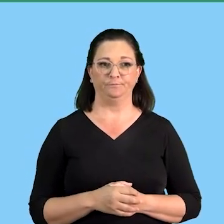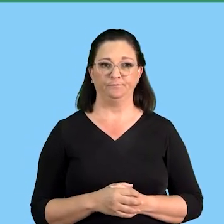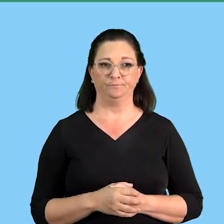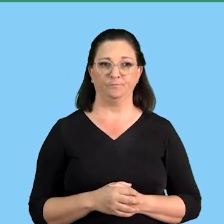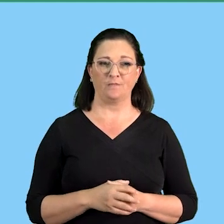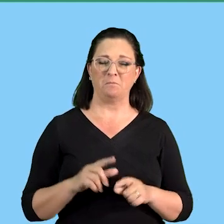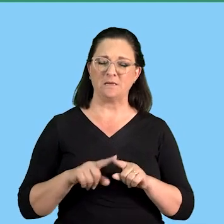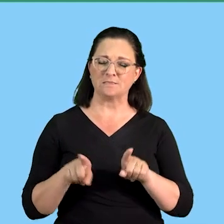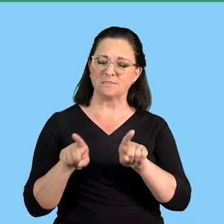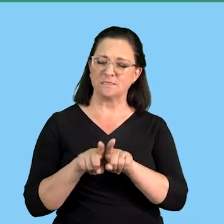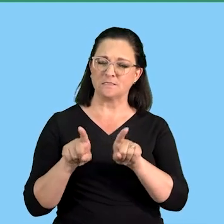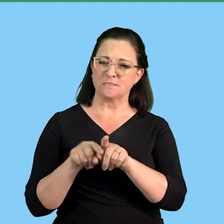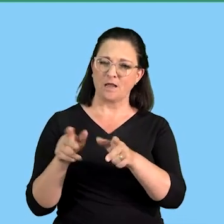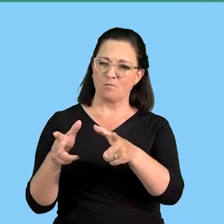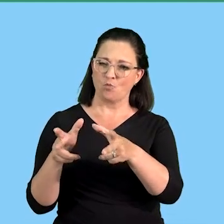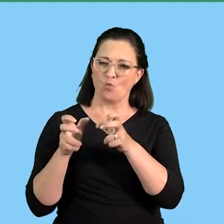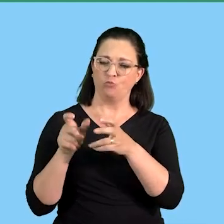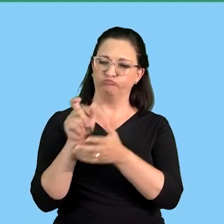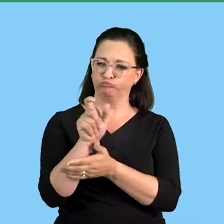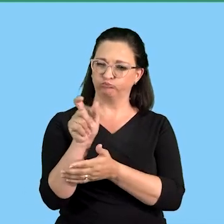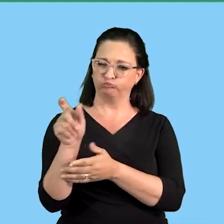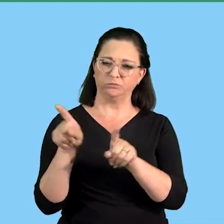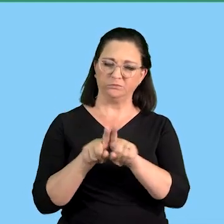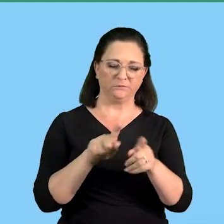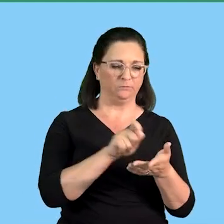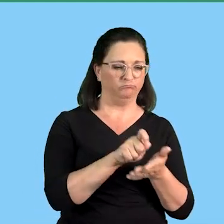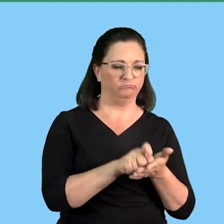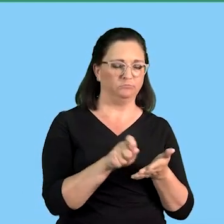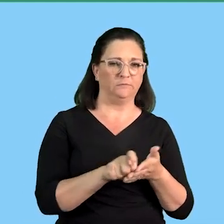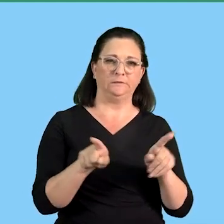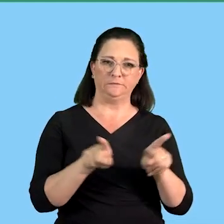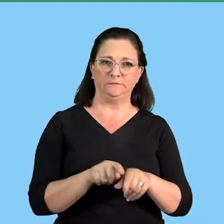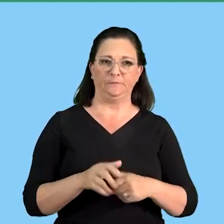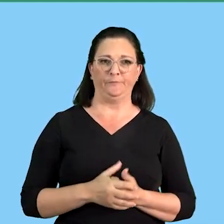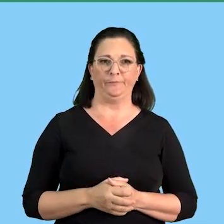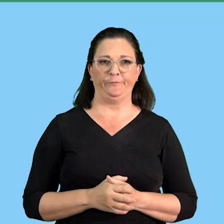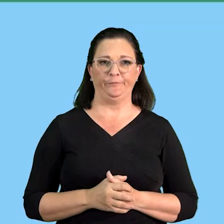Remember, you should quote it as it is, for the debts of